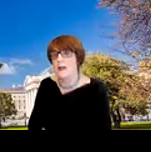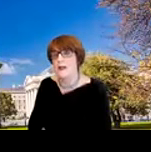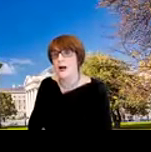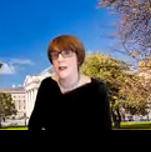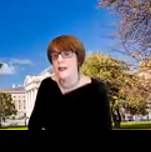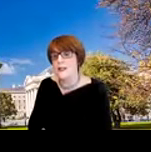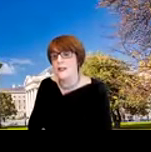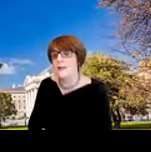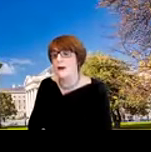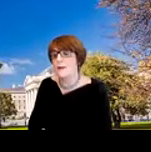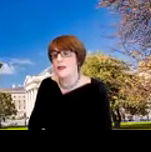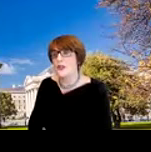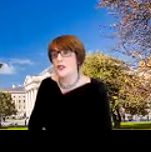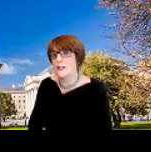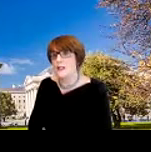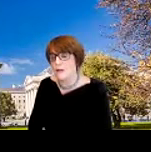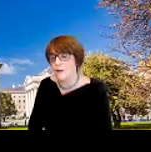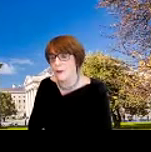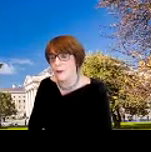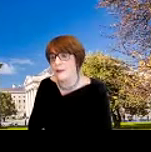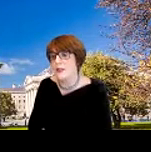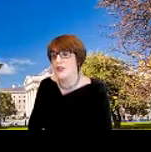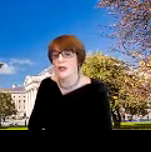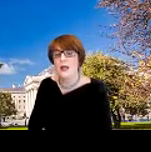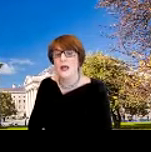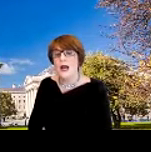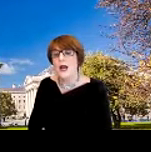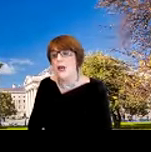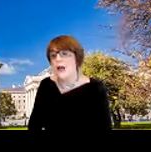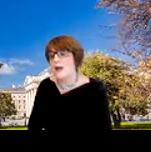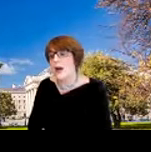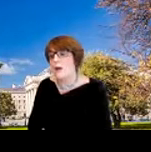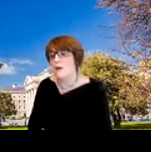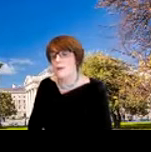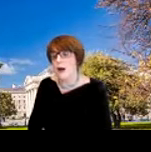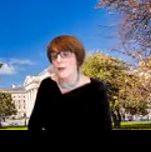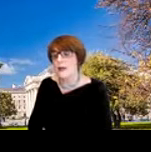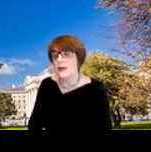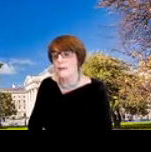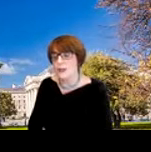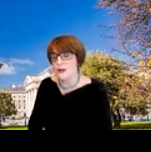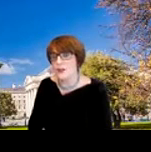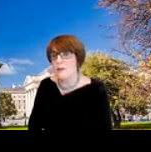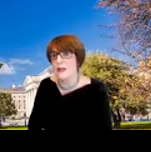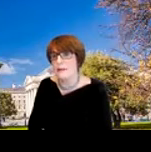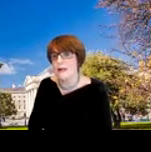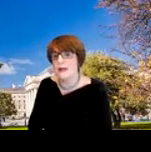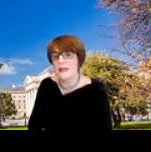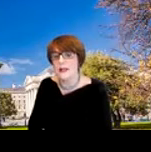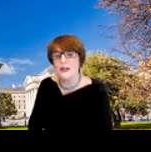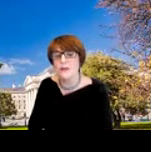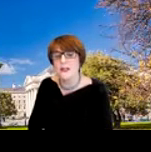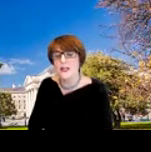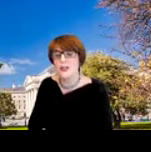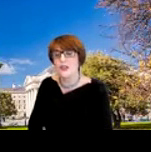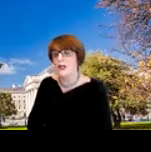people. IDS-TILDA population is a different population, and probably because we have so many people living